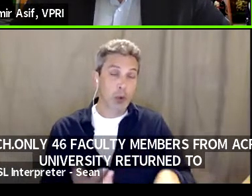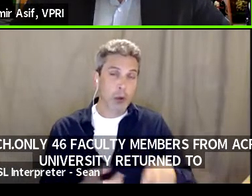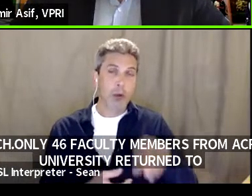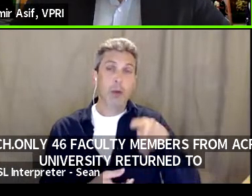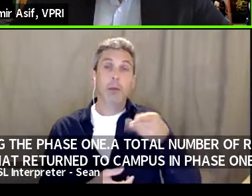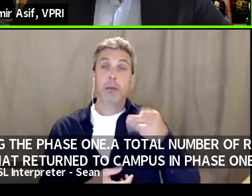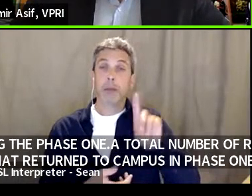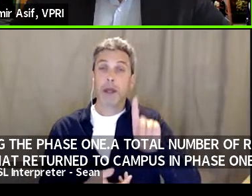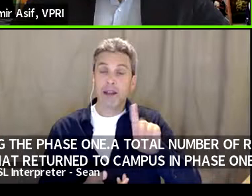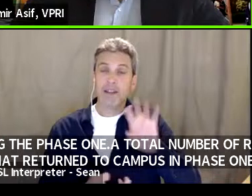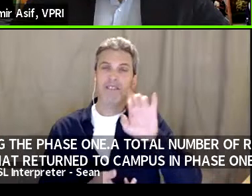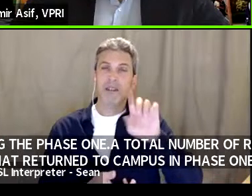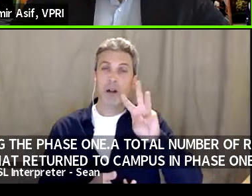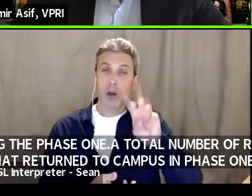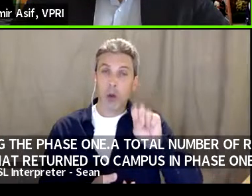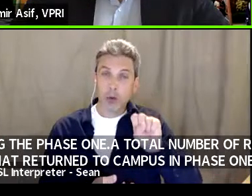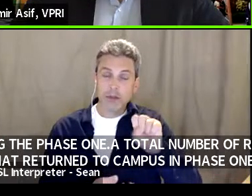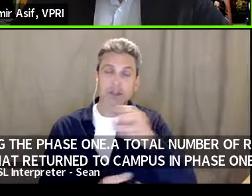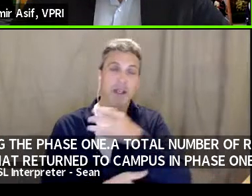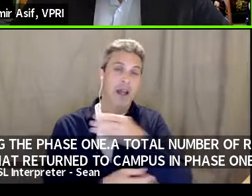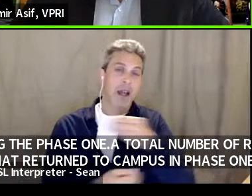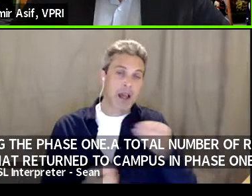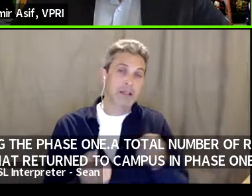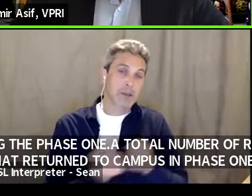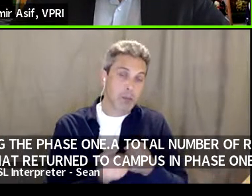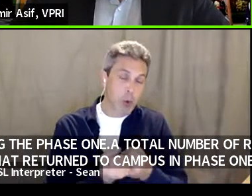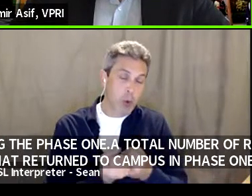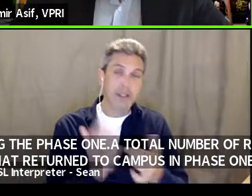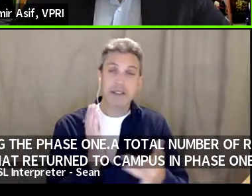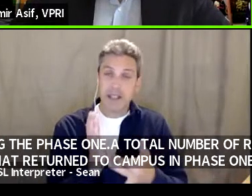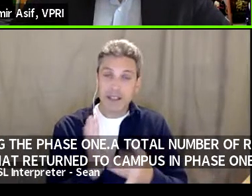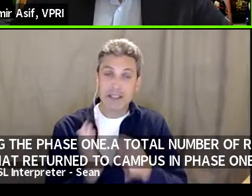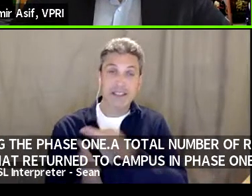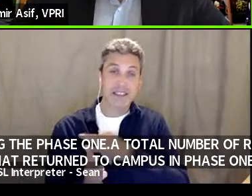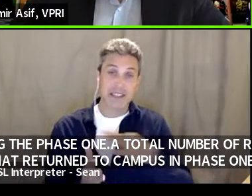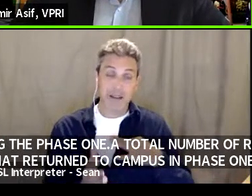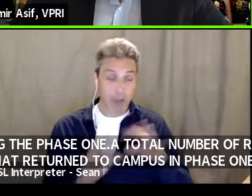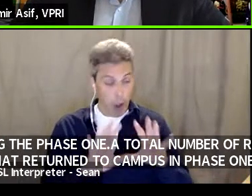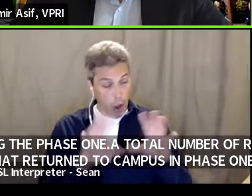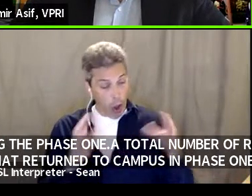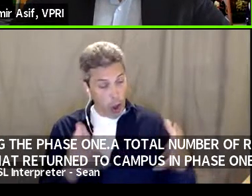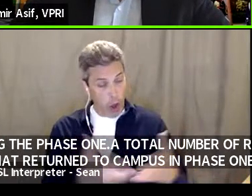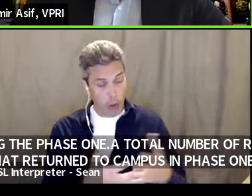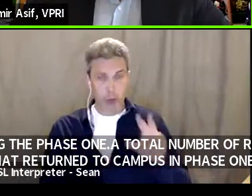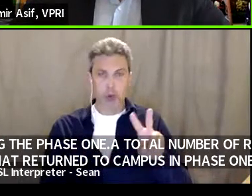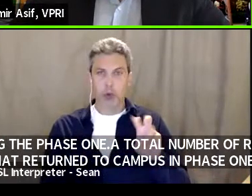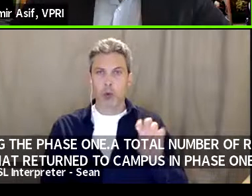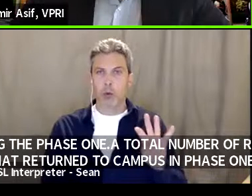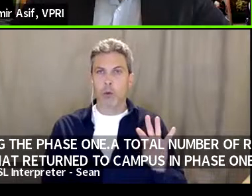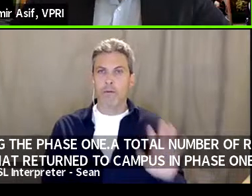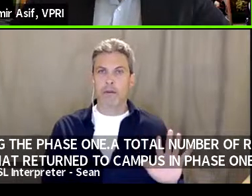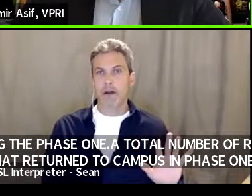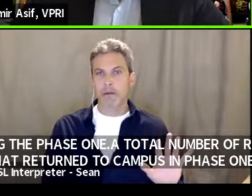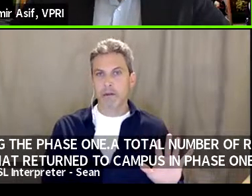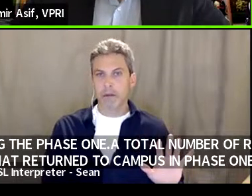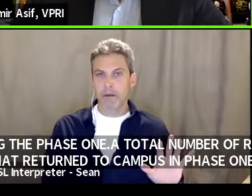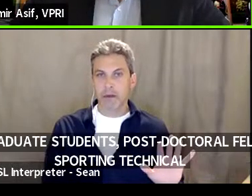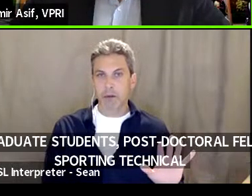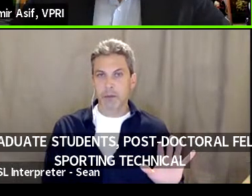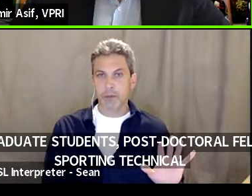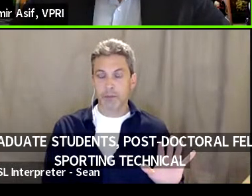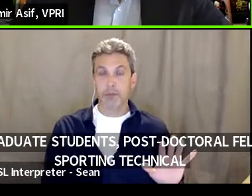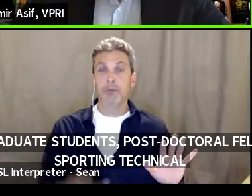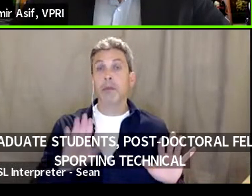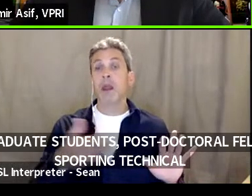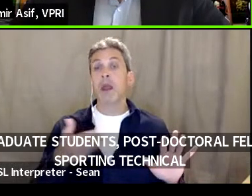and supporting technical administrative staff members, was 245. Going forward in phase 2 of